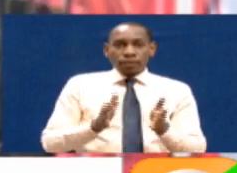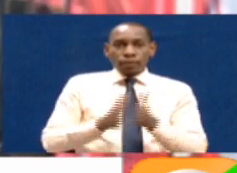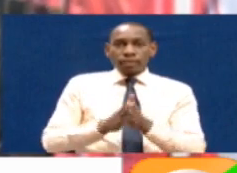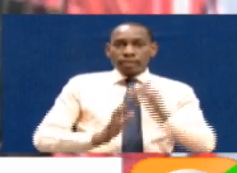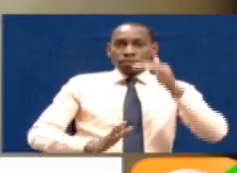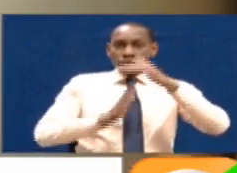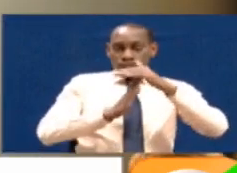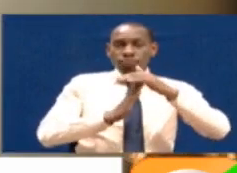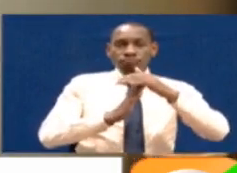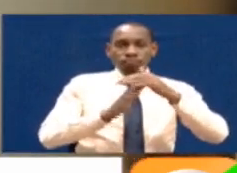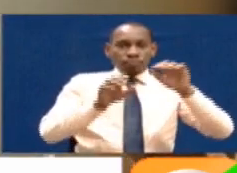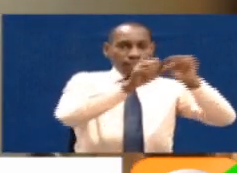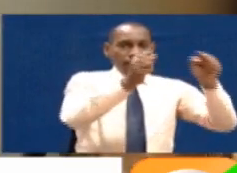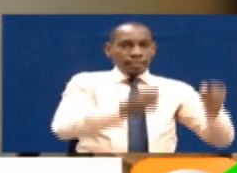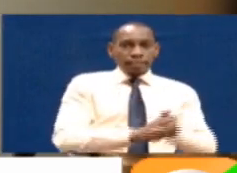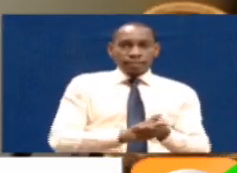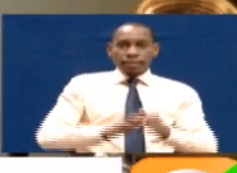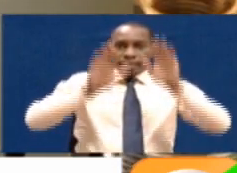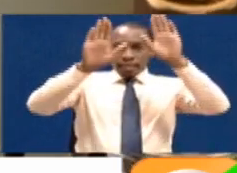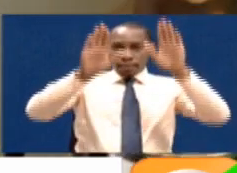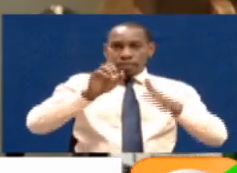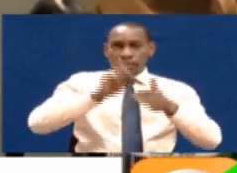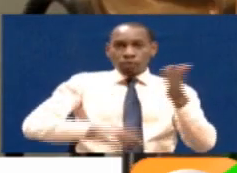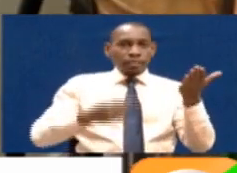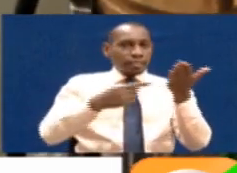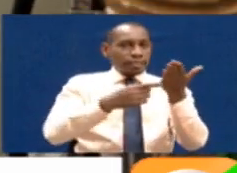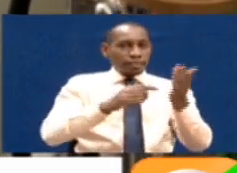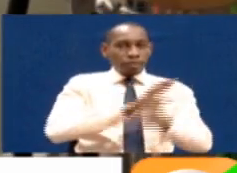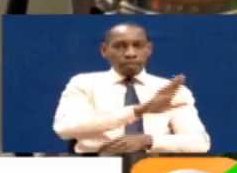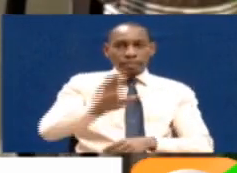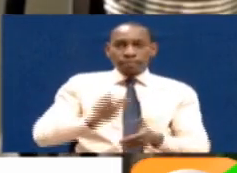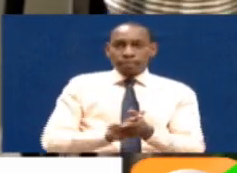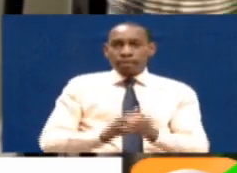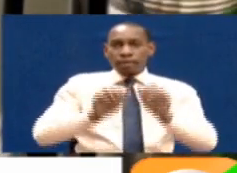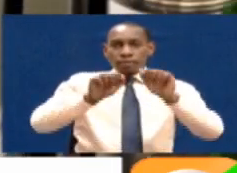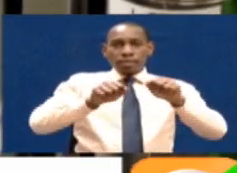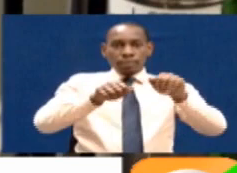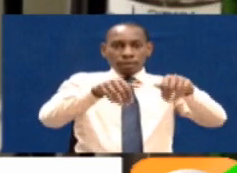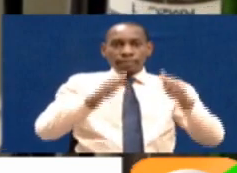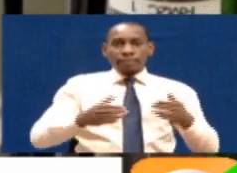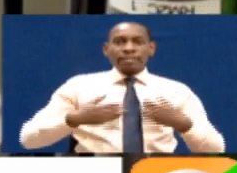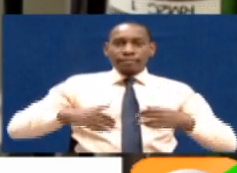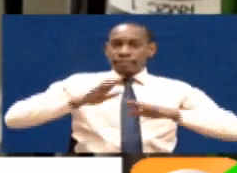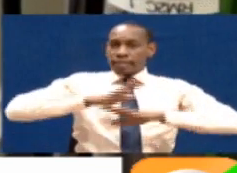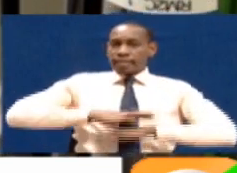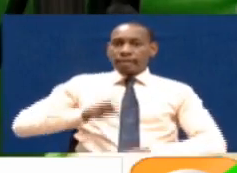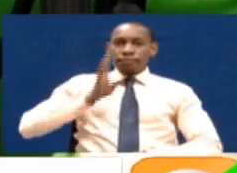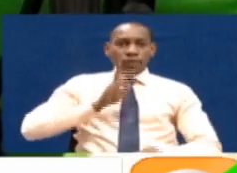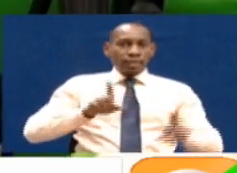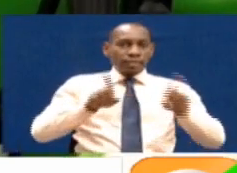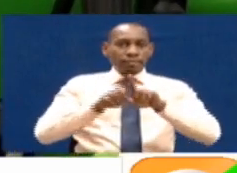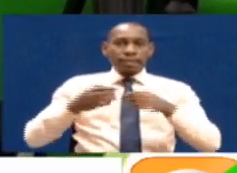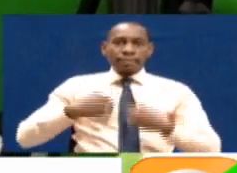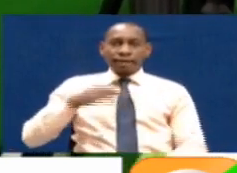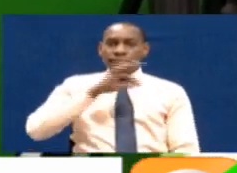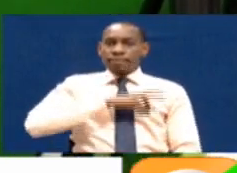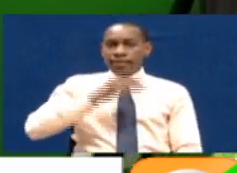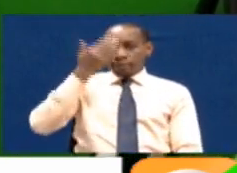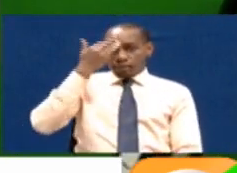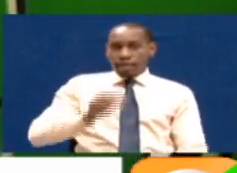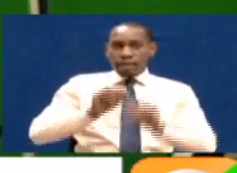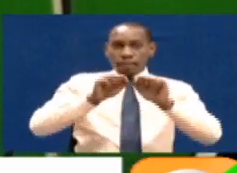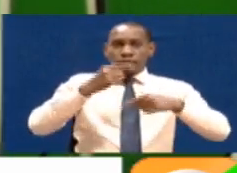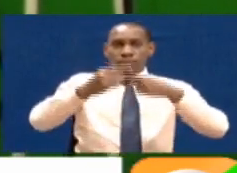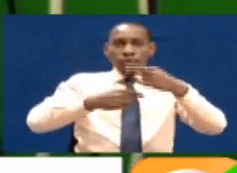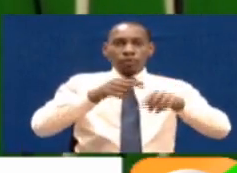main feature is the pump. Kimsingi, teknolojia hizi zitawezesha wakulima kuwa na maji ya kutosha na kuongeza mapato, kwani